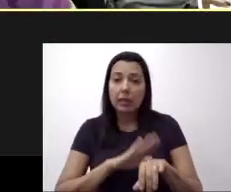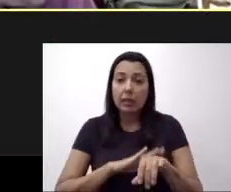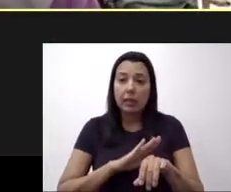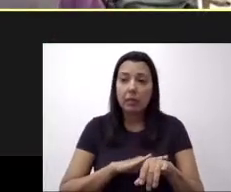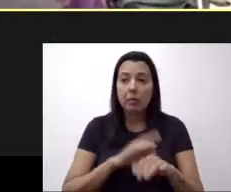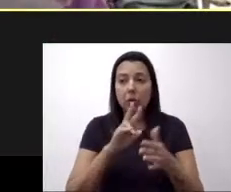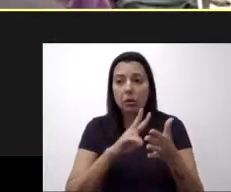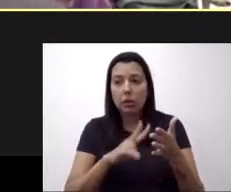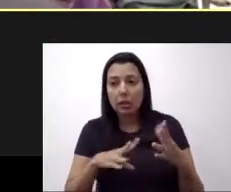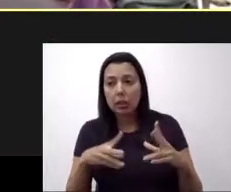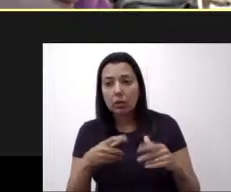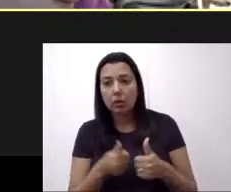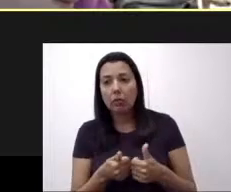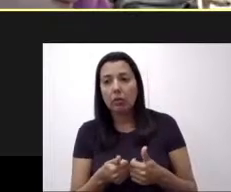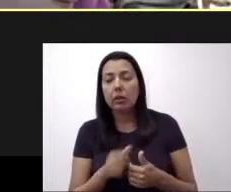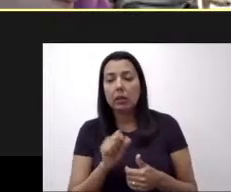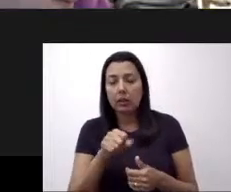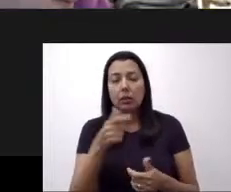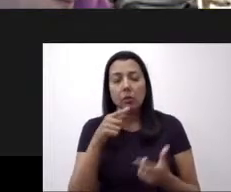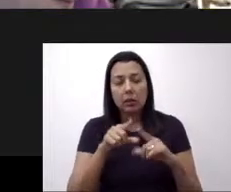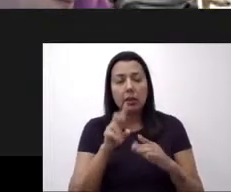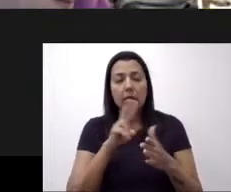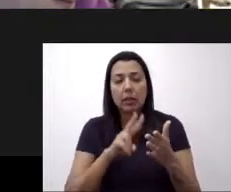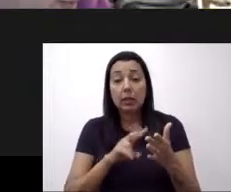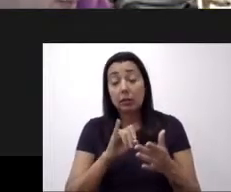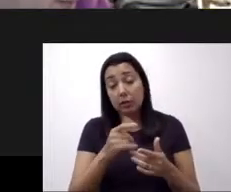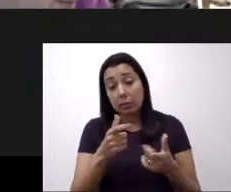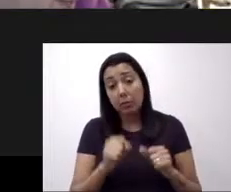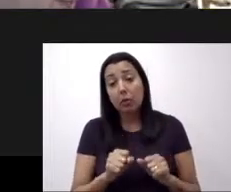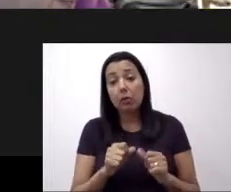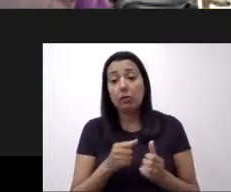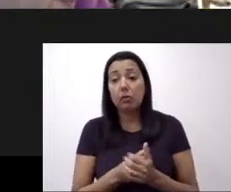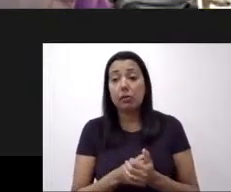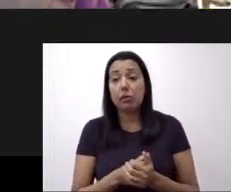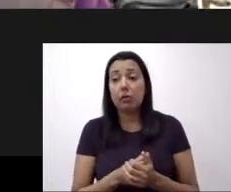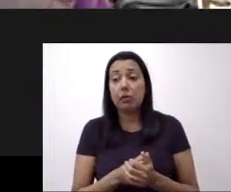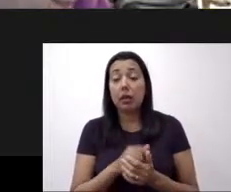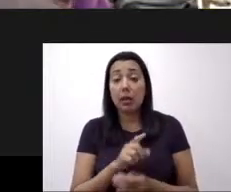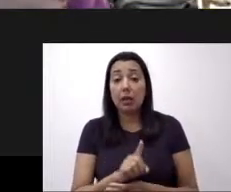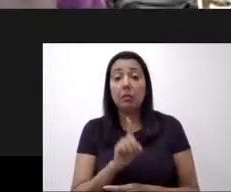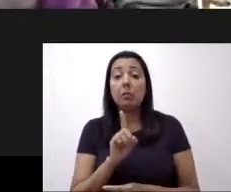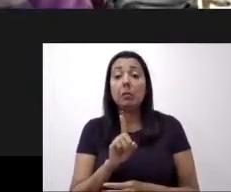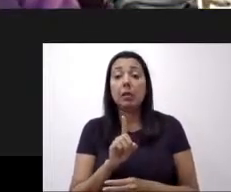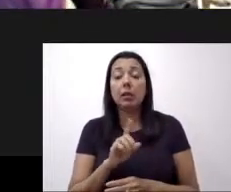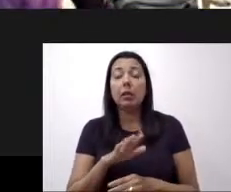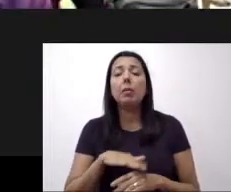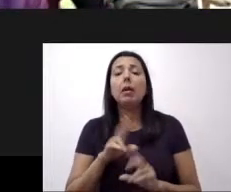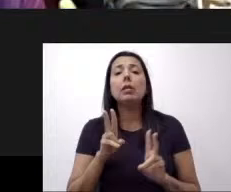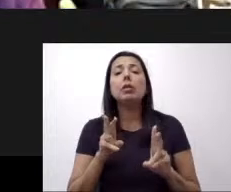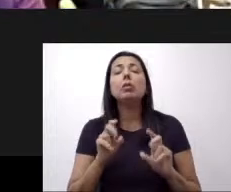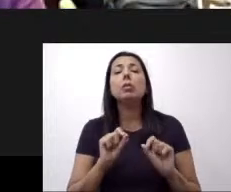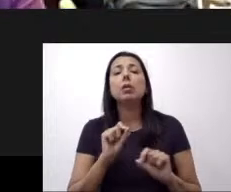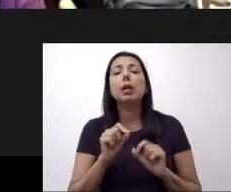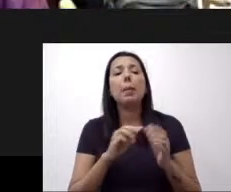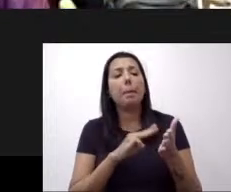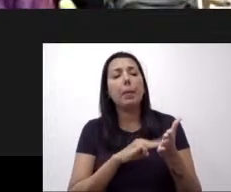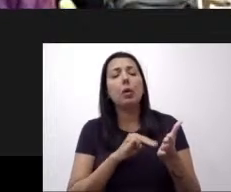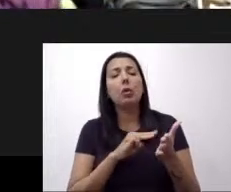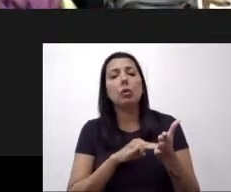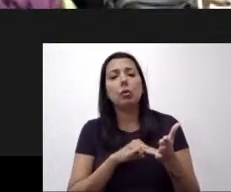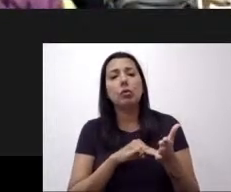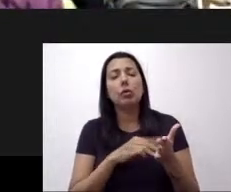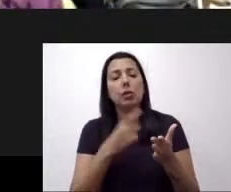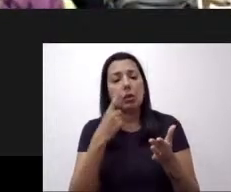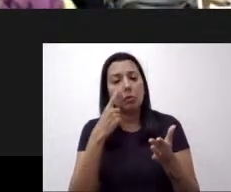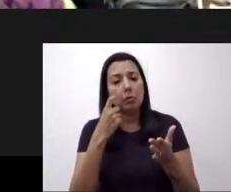So yes, you can read the 4. There was one. The first one is more methodological. and the role of observation, but I think that you're